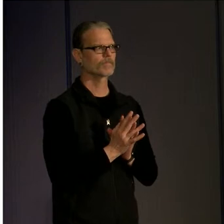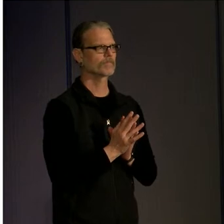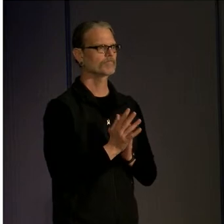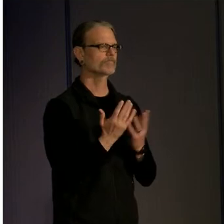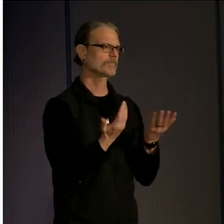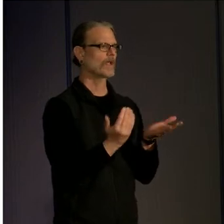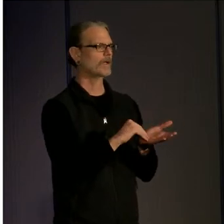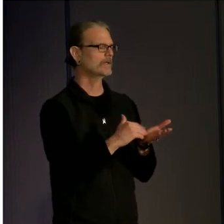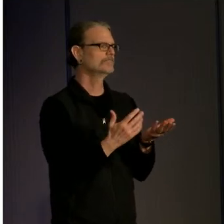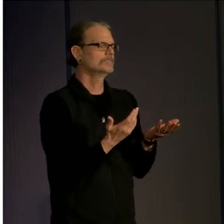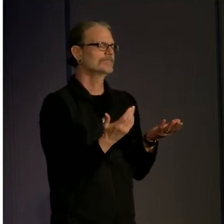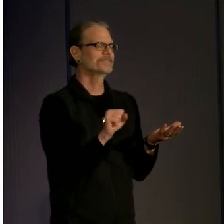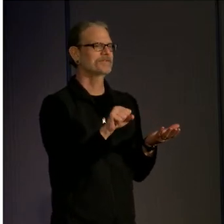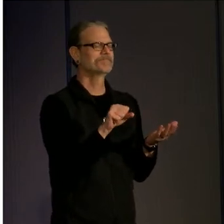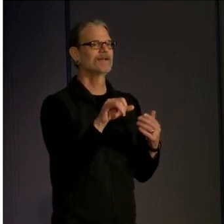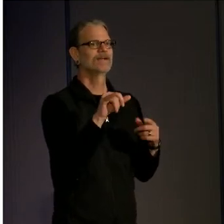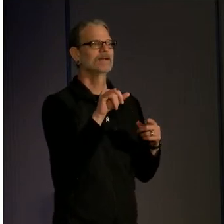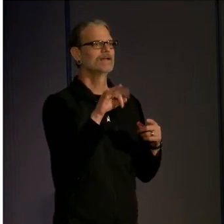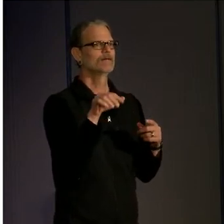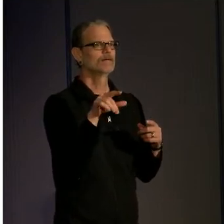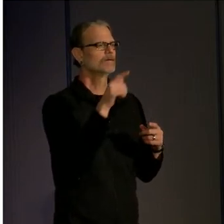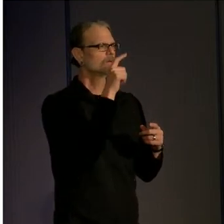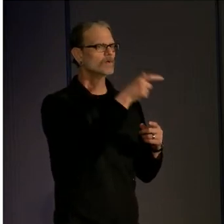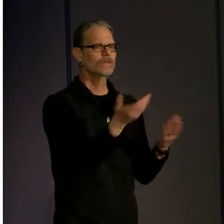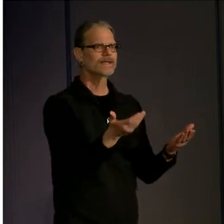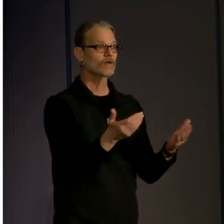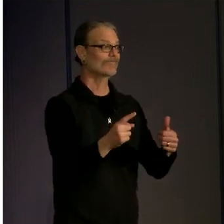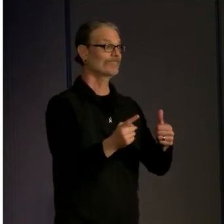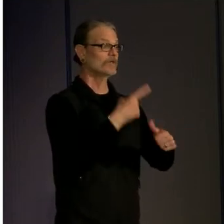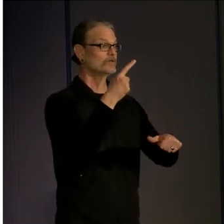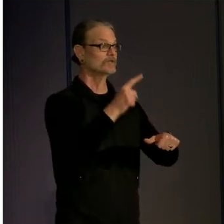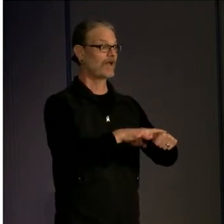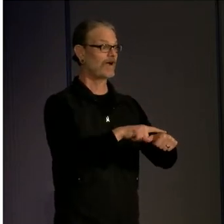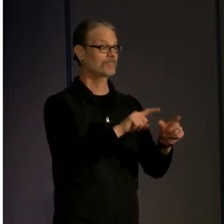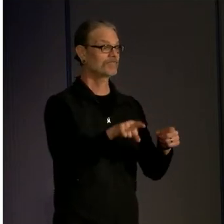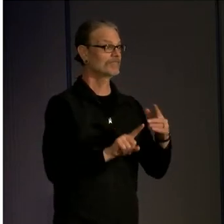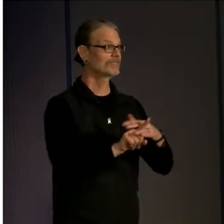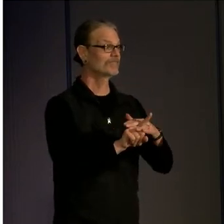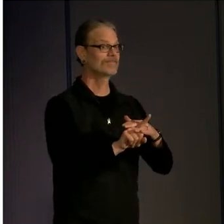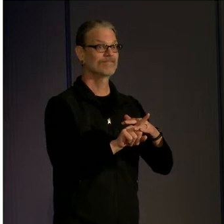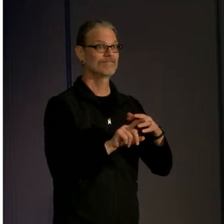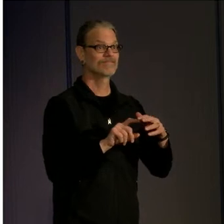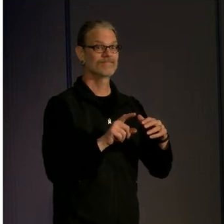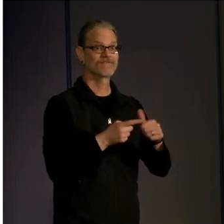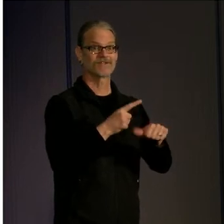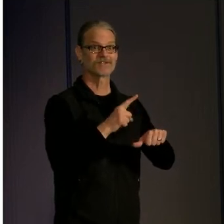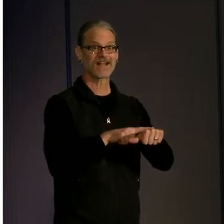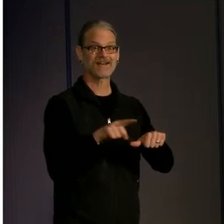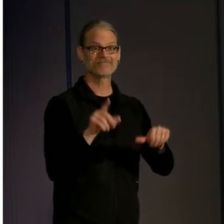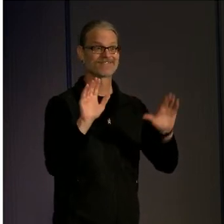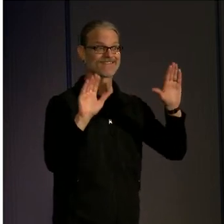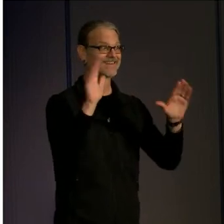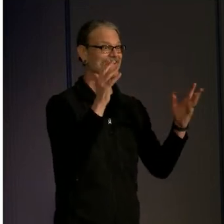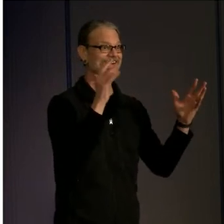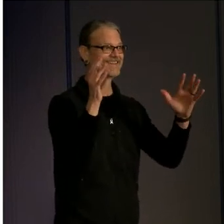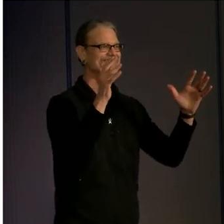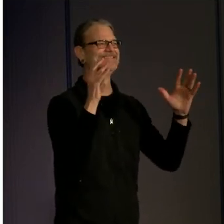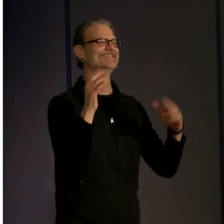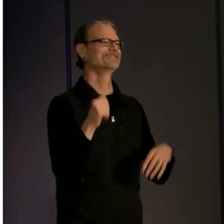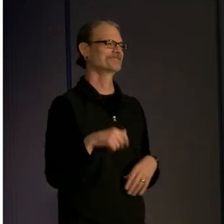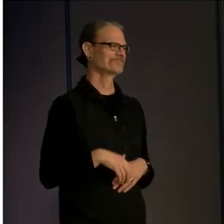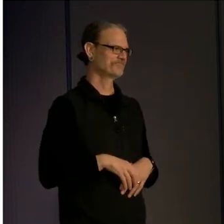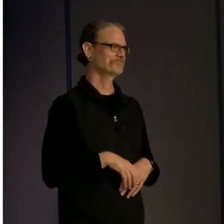again, everyone, particularly if you're, how many are here for the first time? Yeah, nice, especially in the back. Yeah.